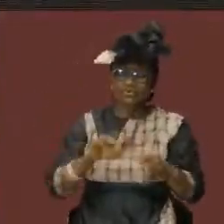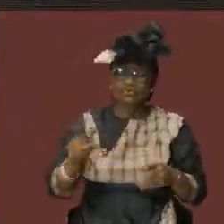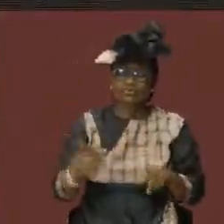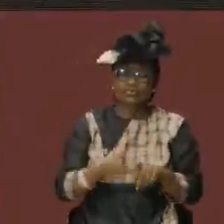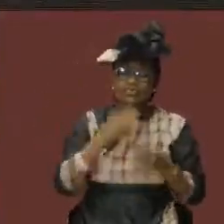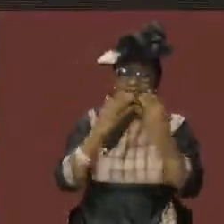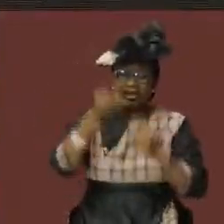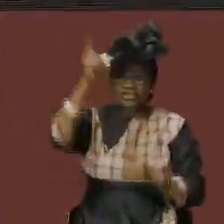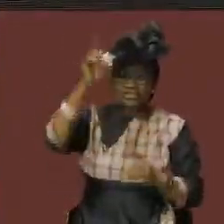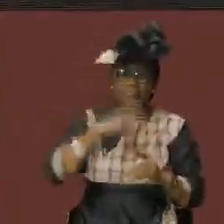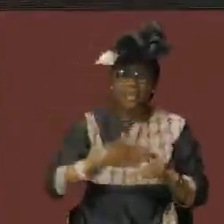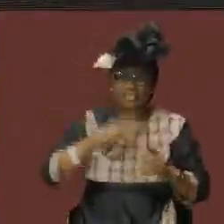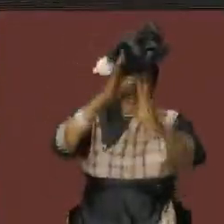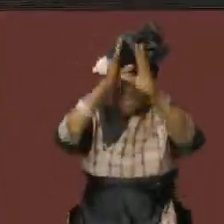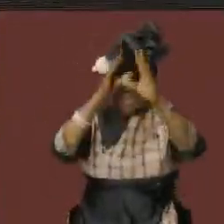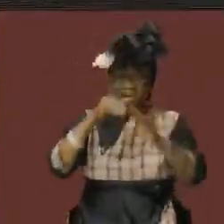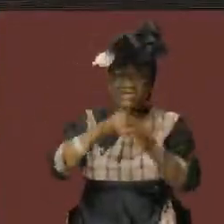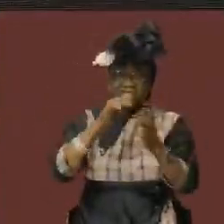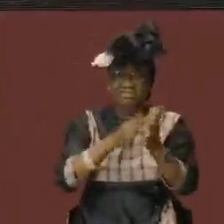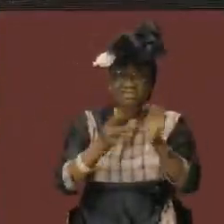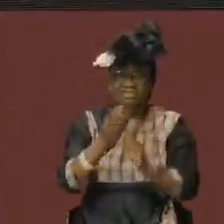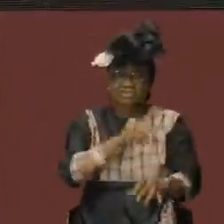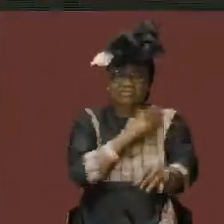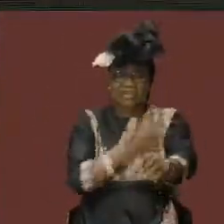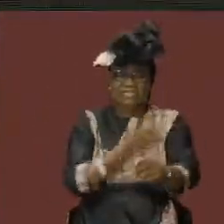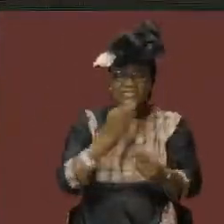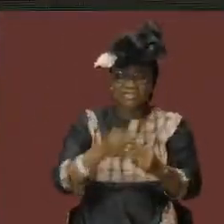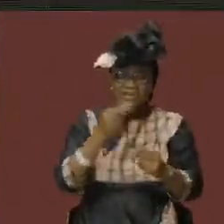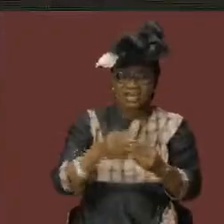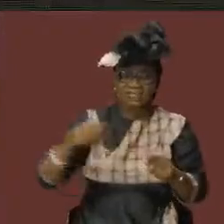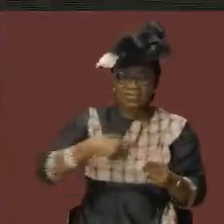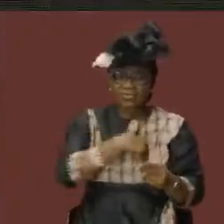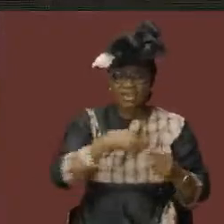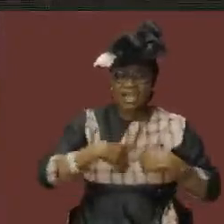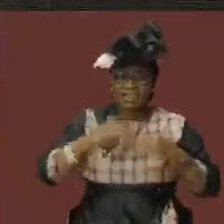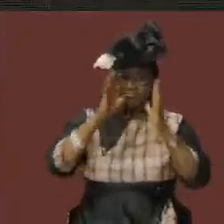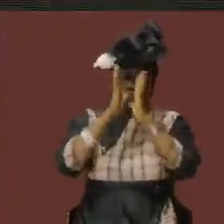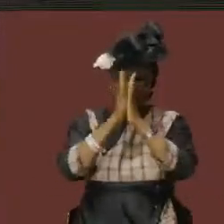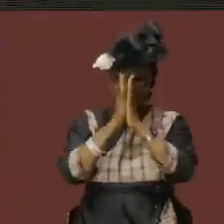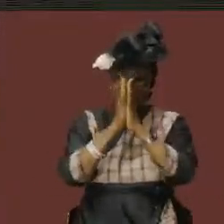my Father. In Jesus' mighty name, we have prayed.